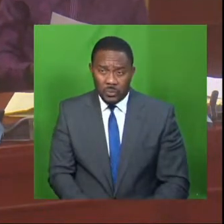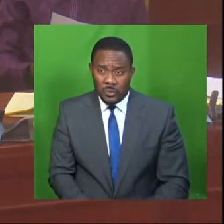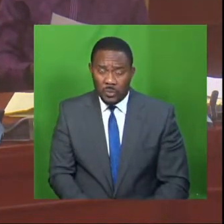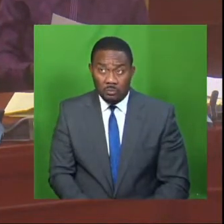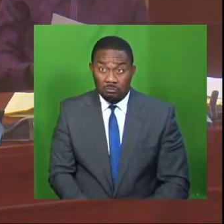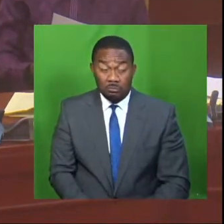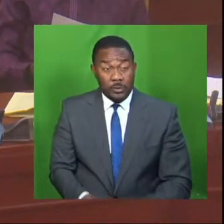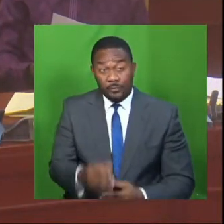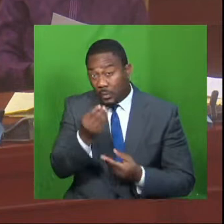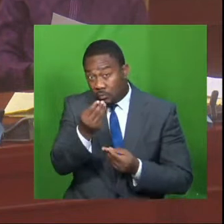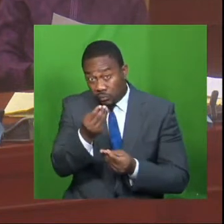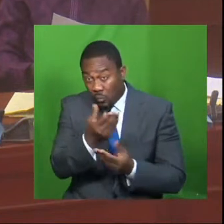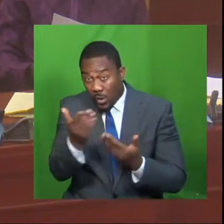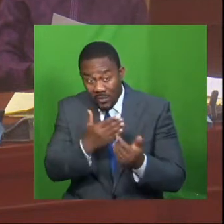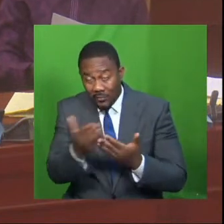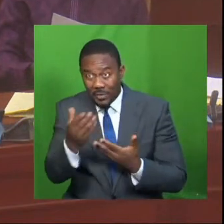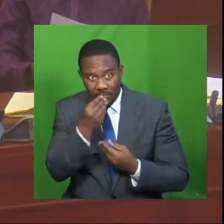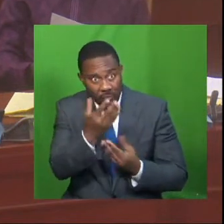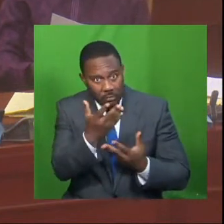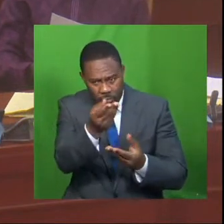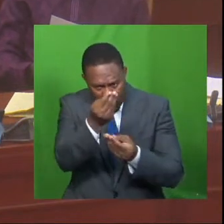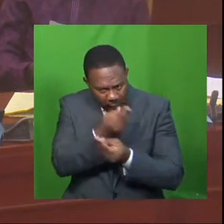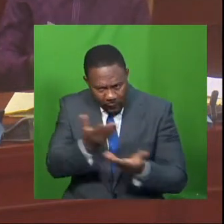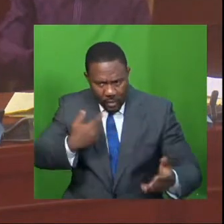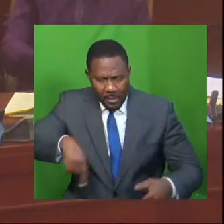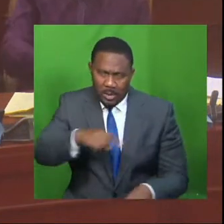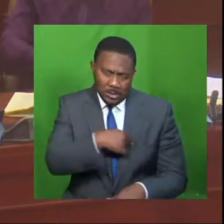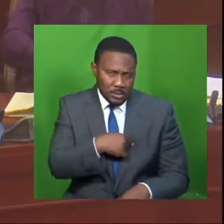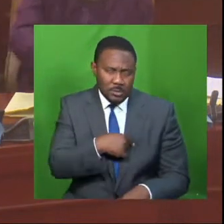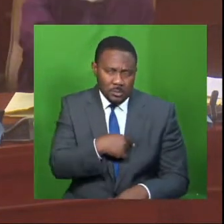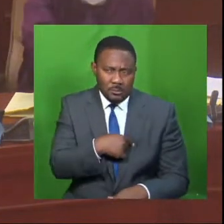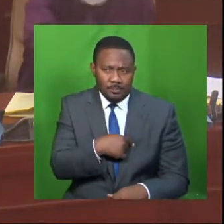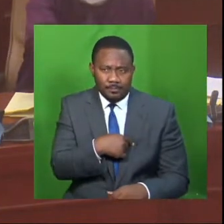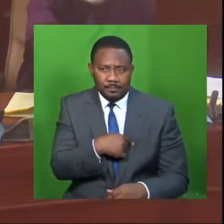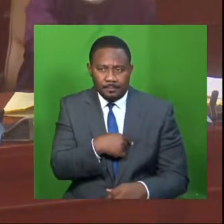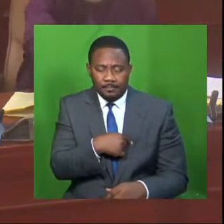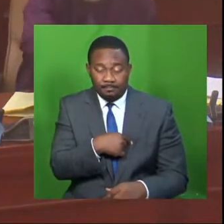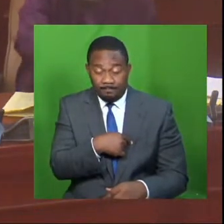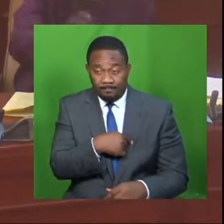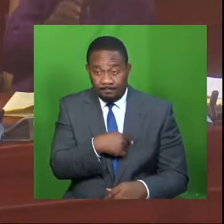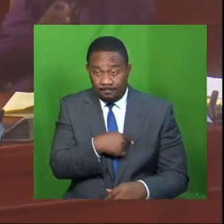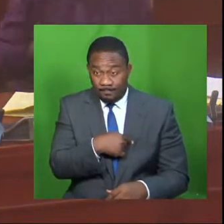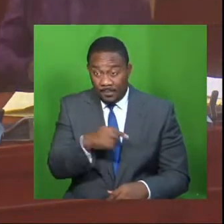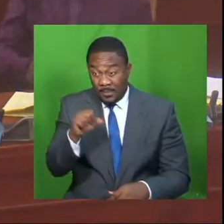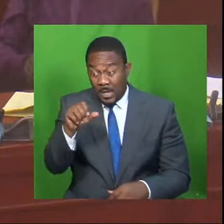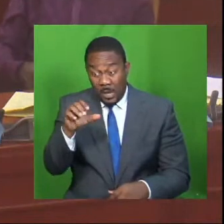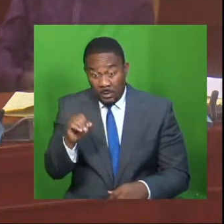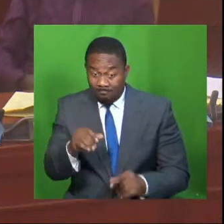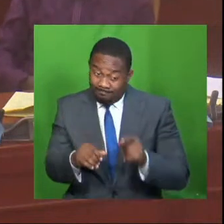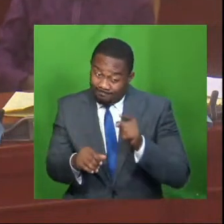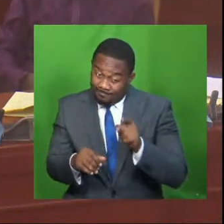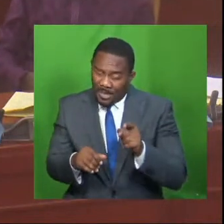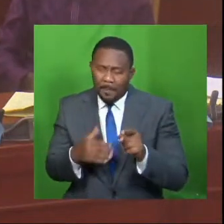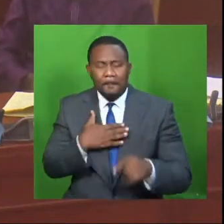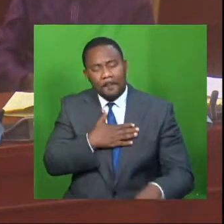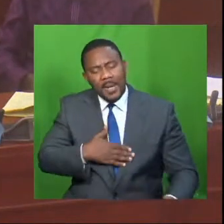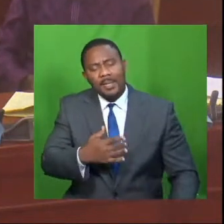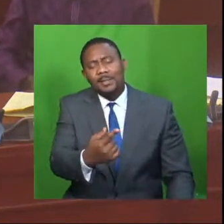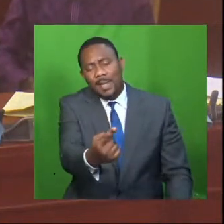we demand that the Minister for Finance comes himself, not a deputy minister, not a minister of state. The